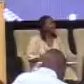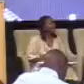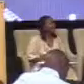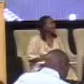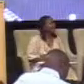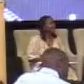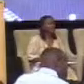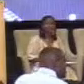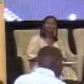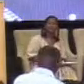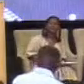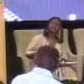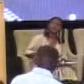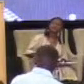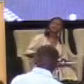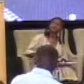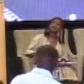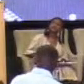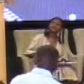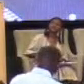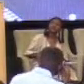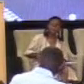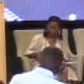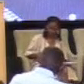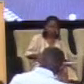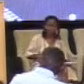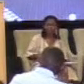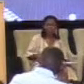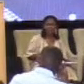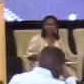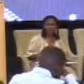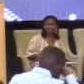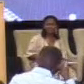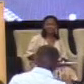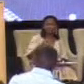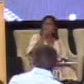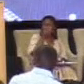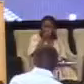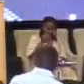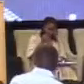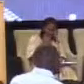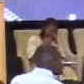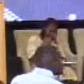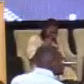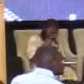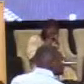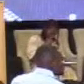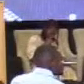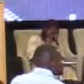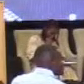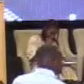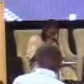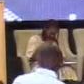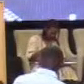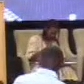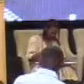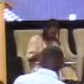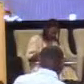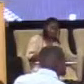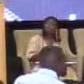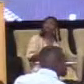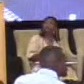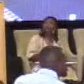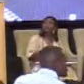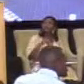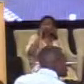aviation? What encouraged them to go into? There are 2 captains in here. They're sitting on the same table I was sitting on. Both of them will